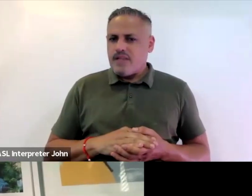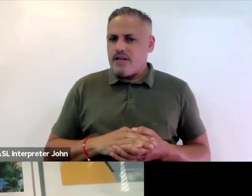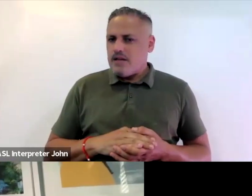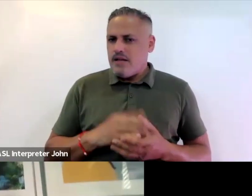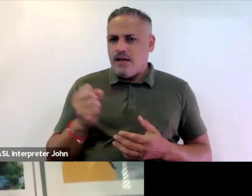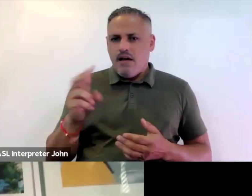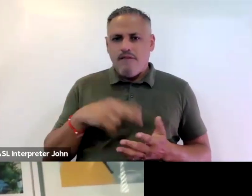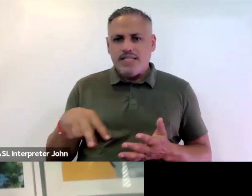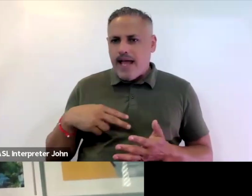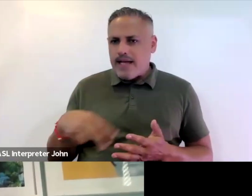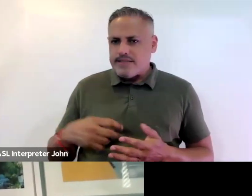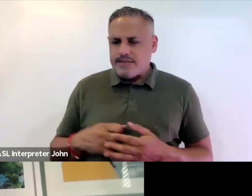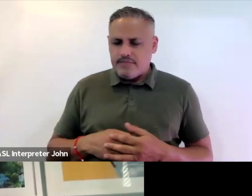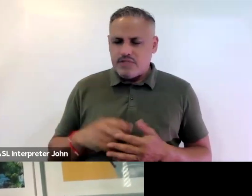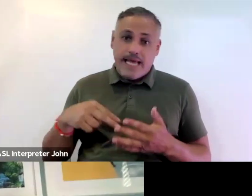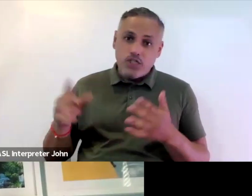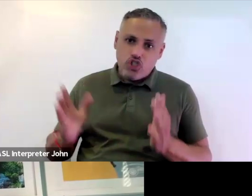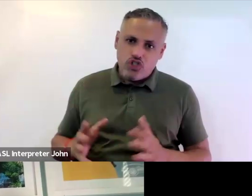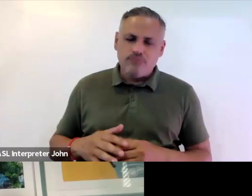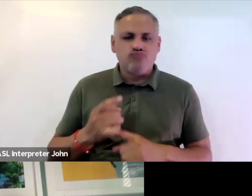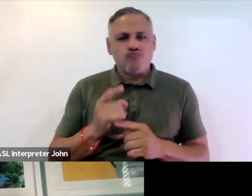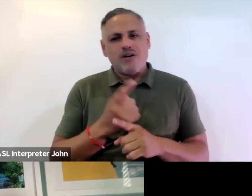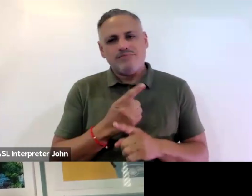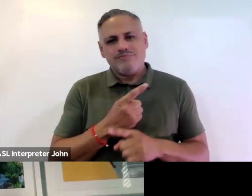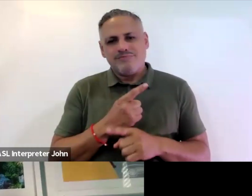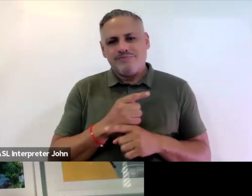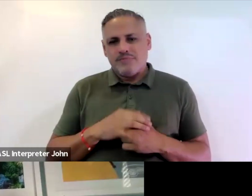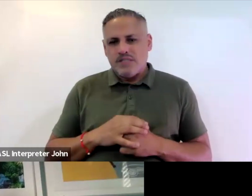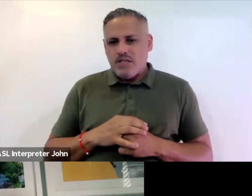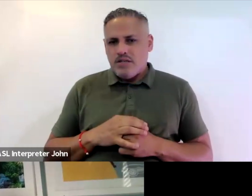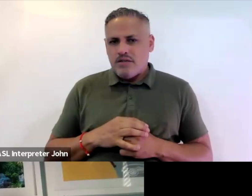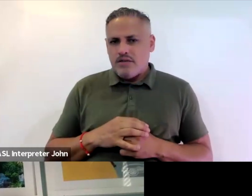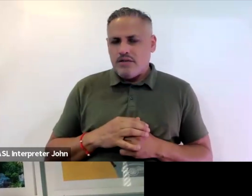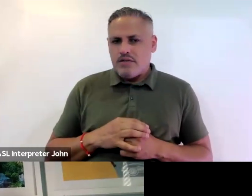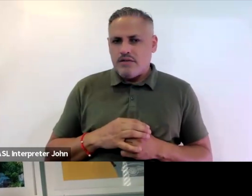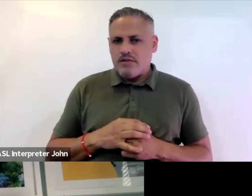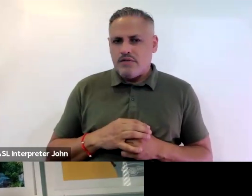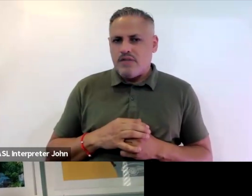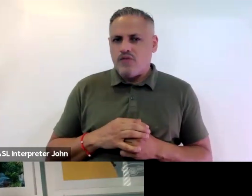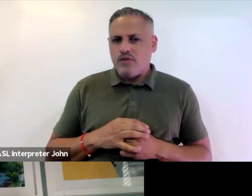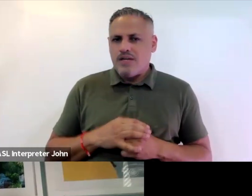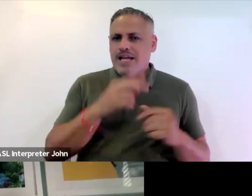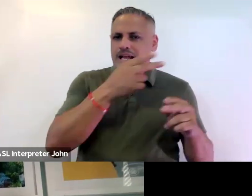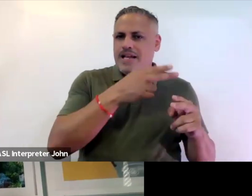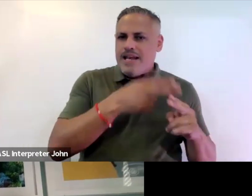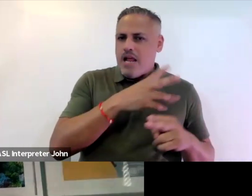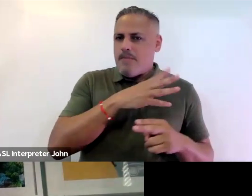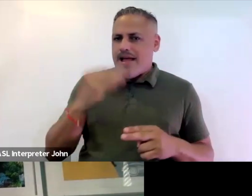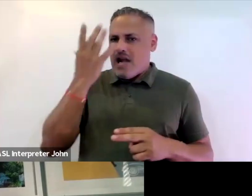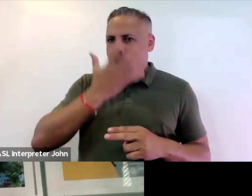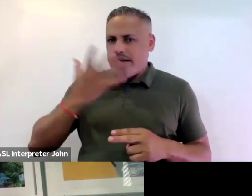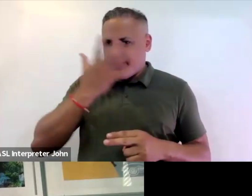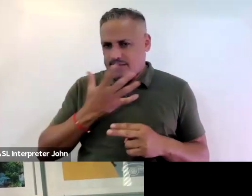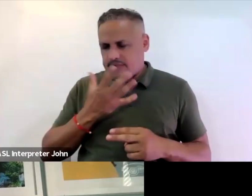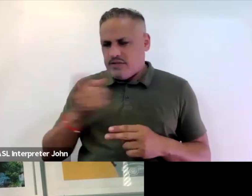the dance, which is the dancing. Correct. Cool. And name and likeness, because I do see that question here. You